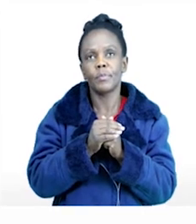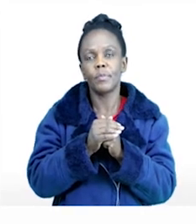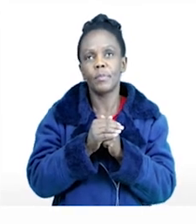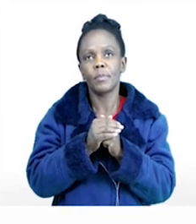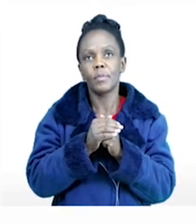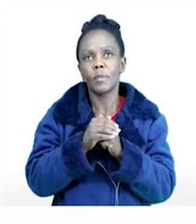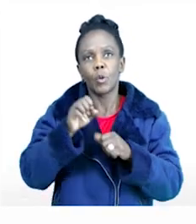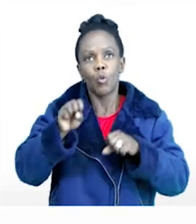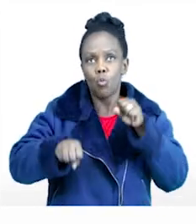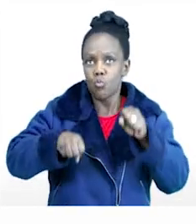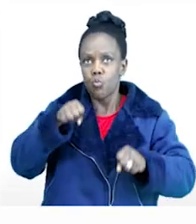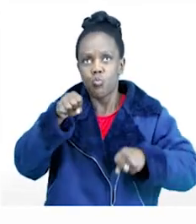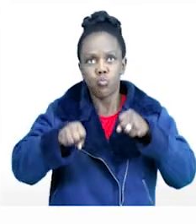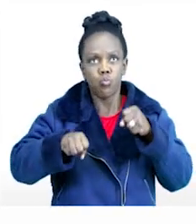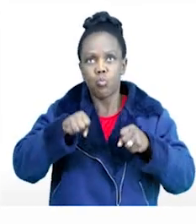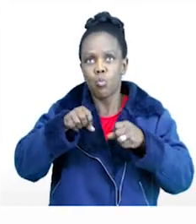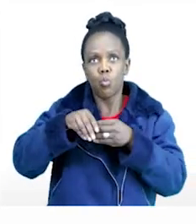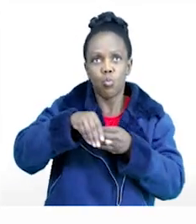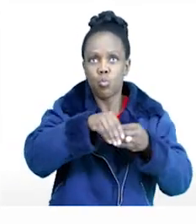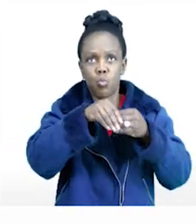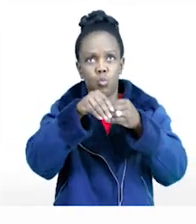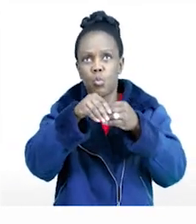ride a bicycle to your friend's house?